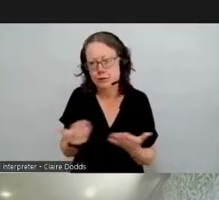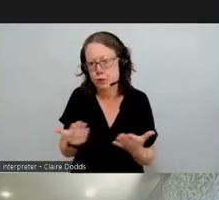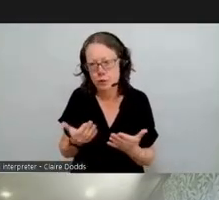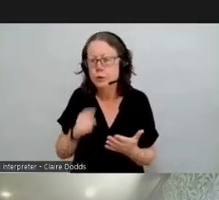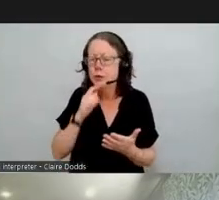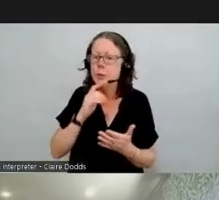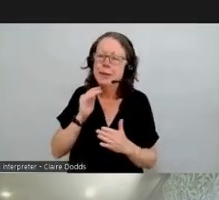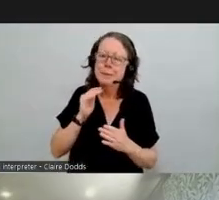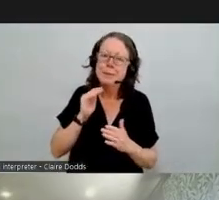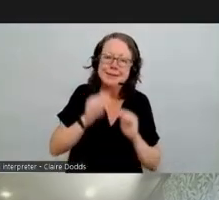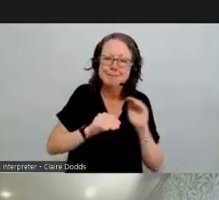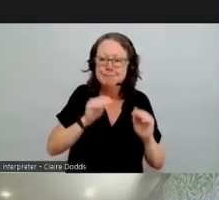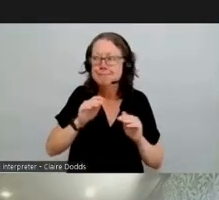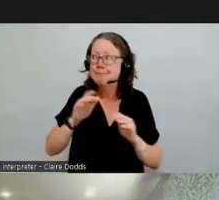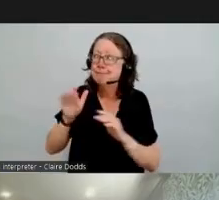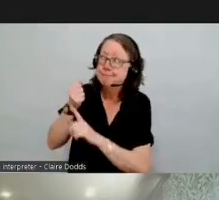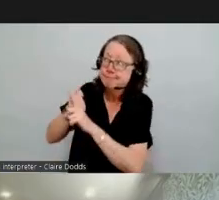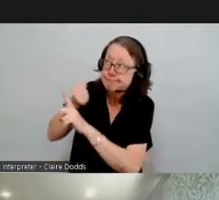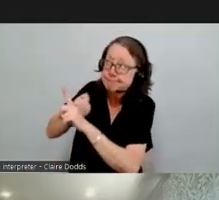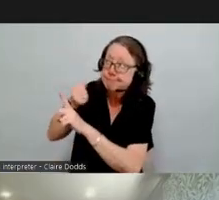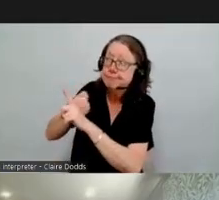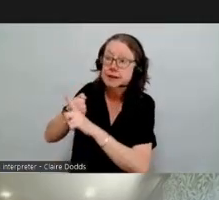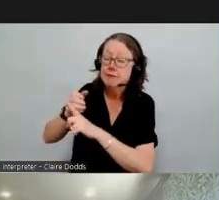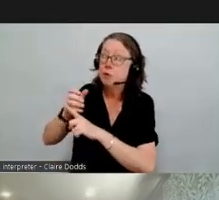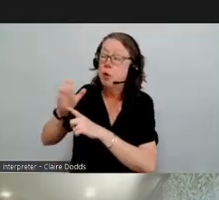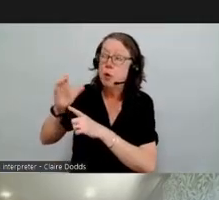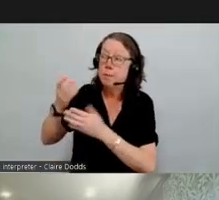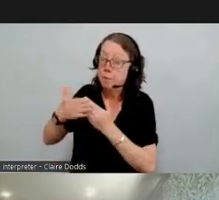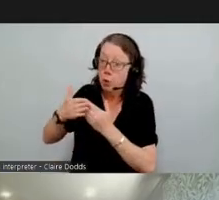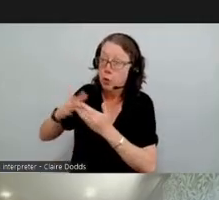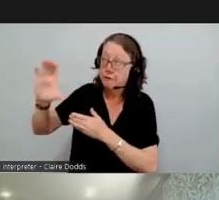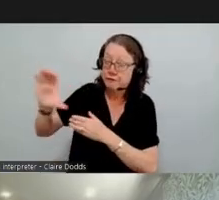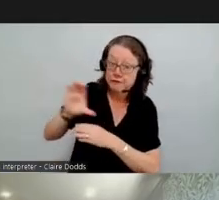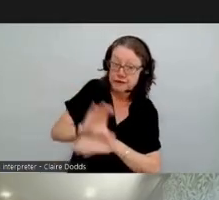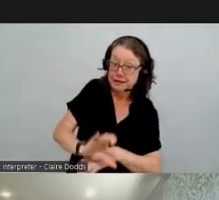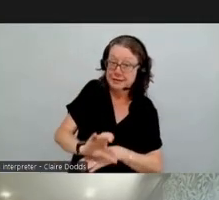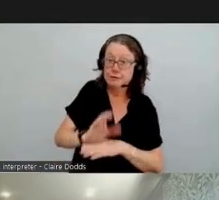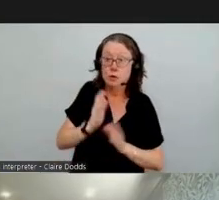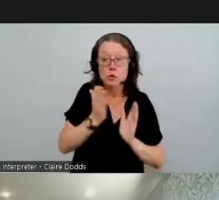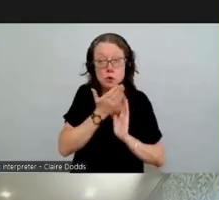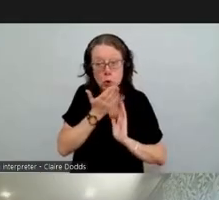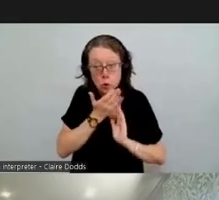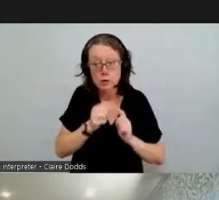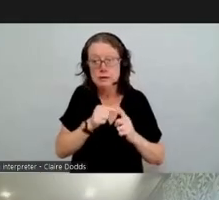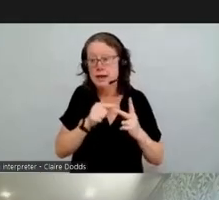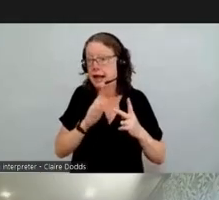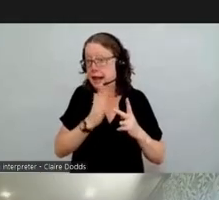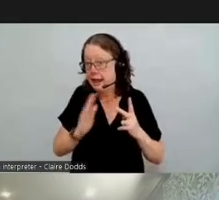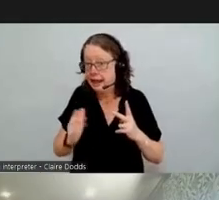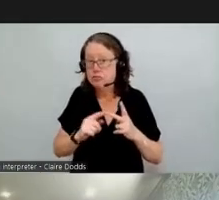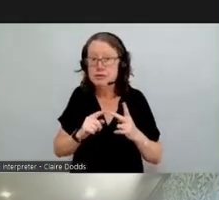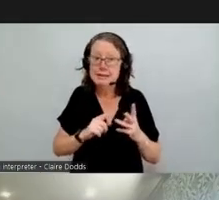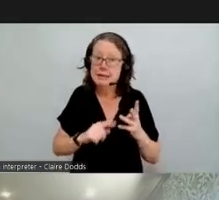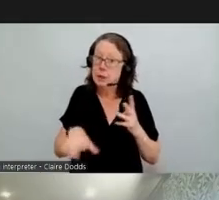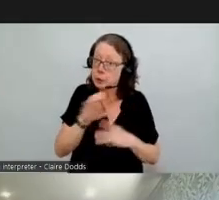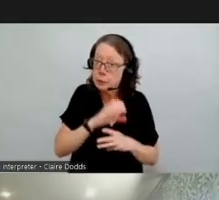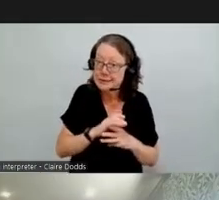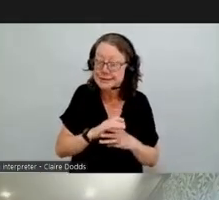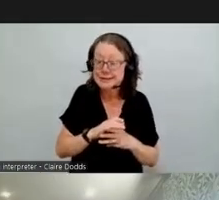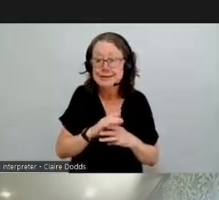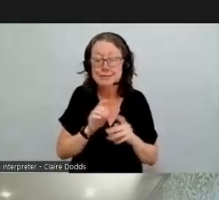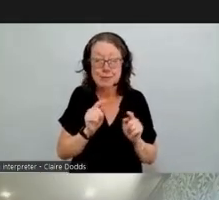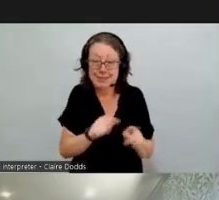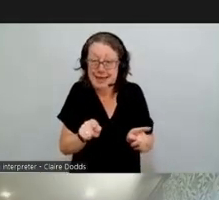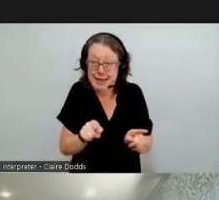to schools, libraries, and community institutions that focus on reading, because we know that those community groups are at the heart of ensuring